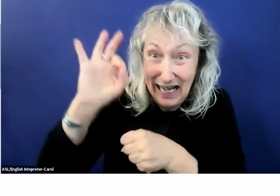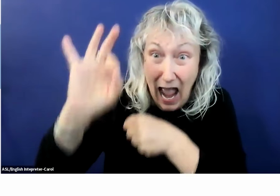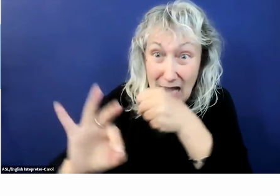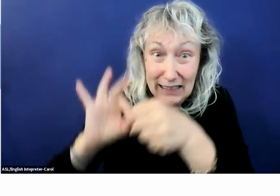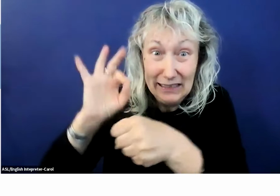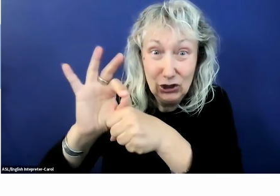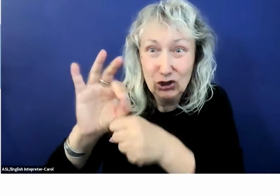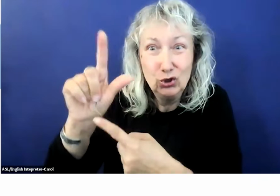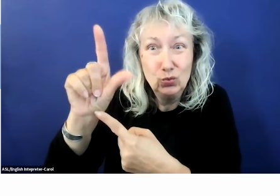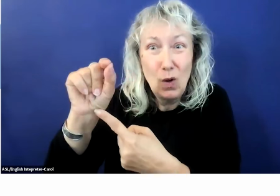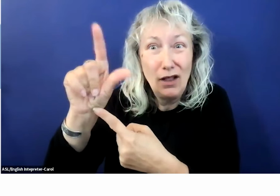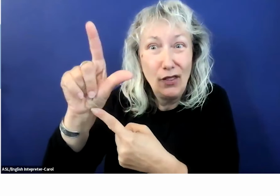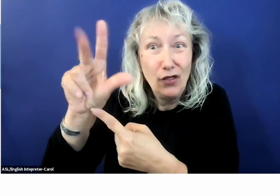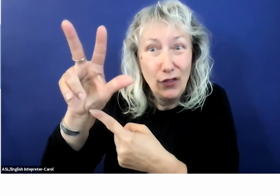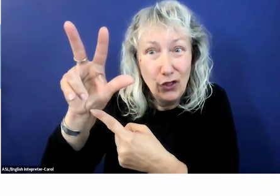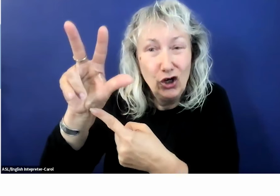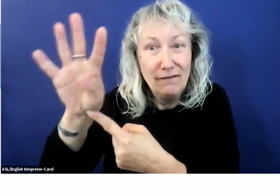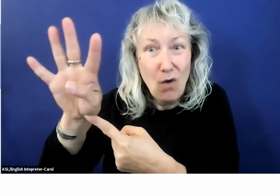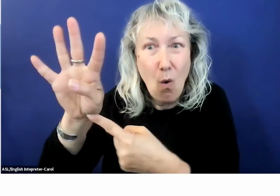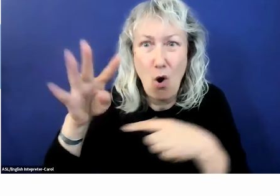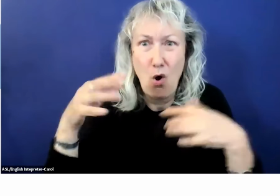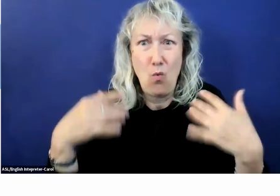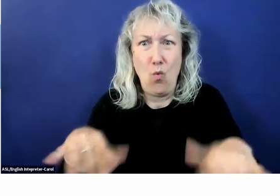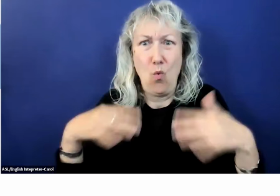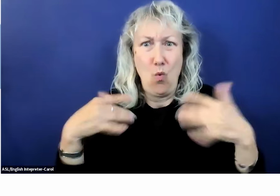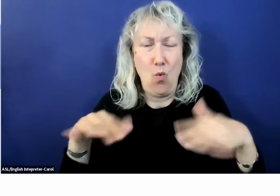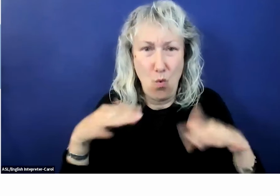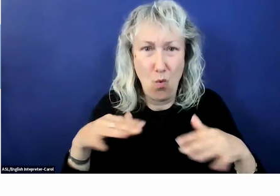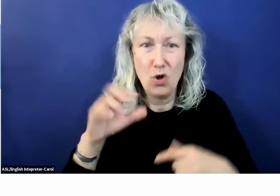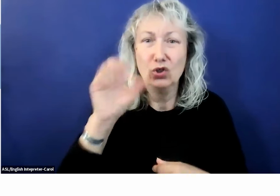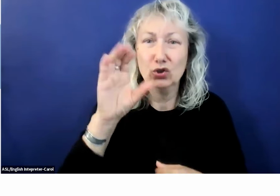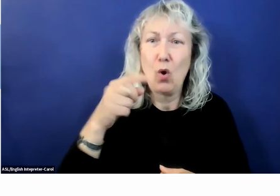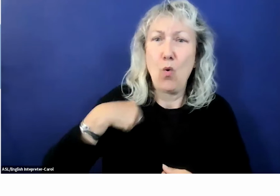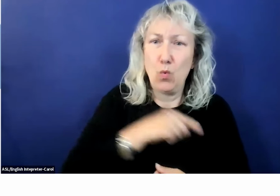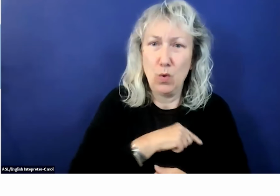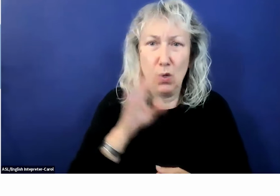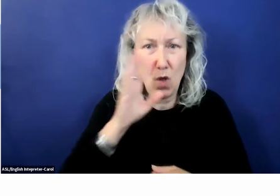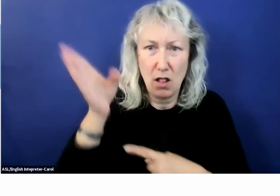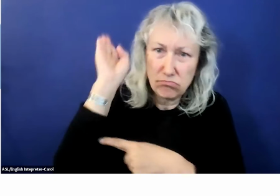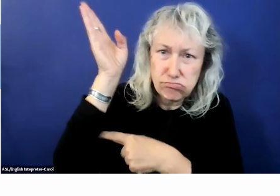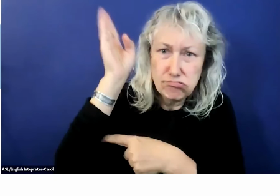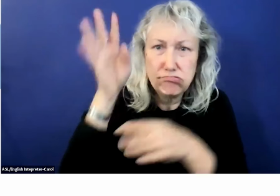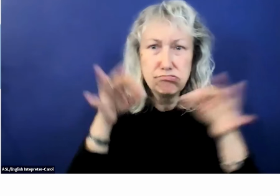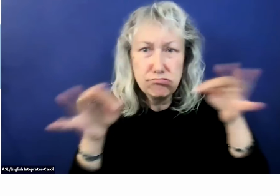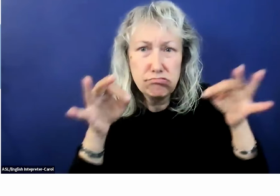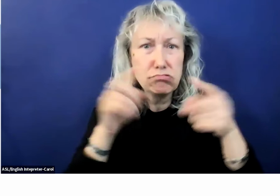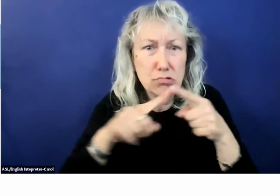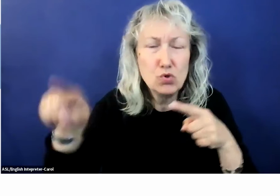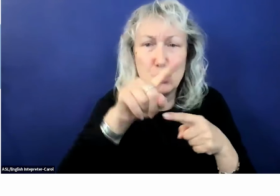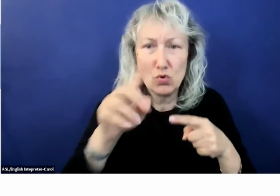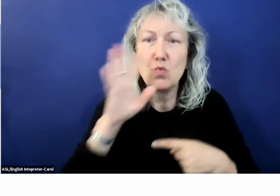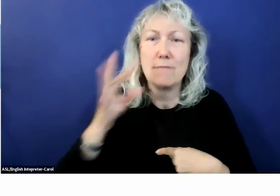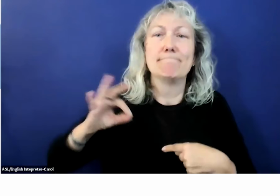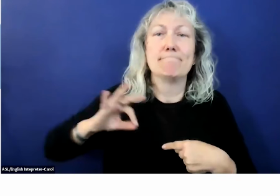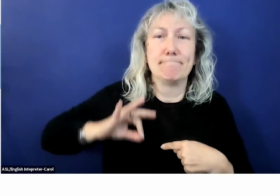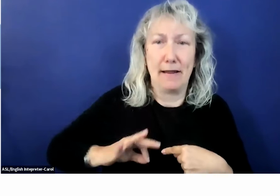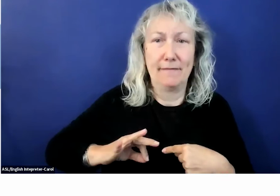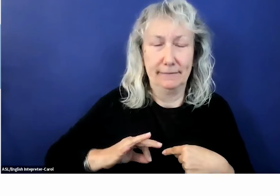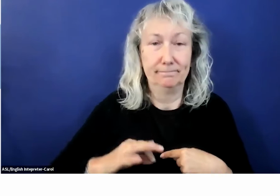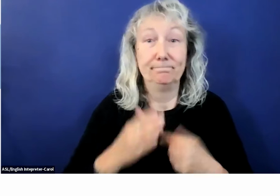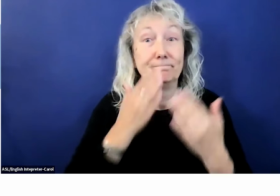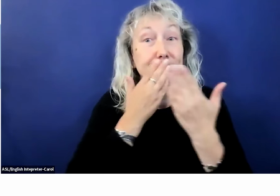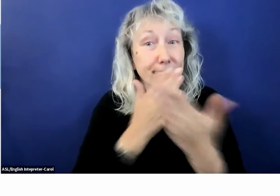Today's presenters will provide practical insight for your planning considerations that I'm sure you'll find extremely valuable. Thank you all